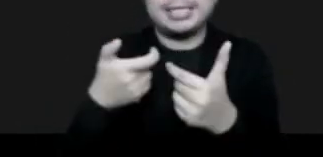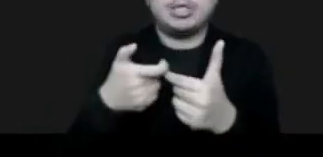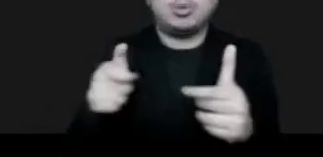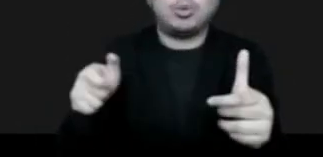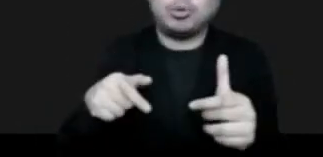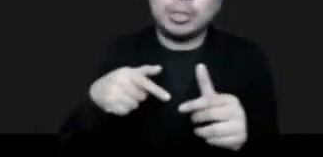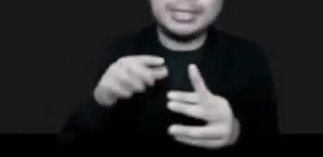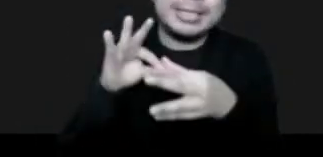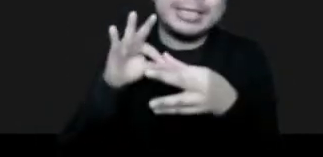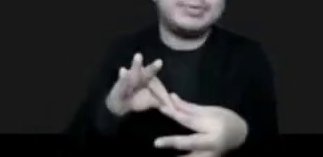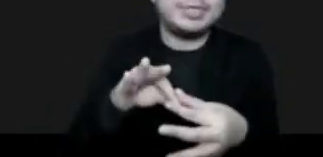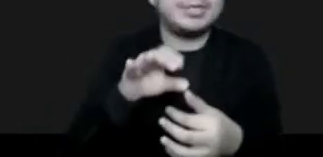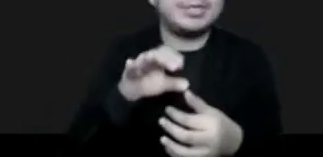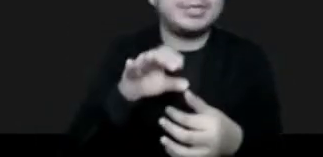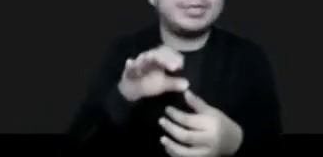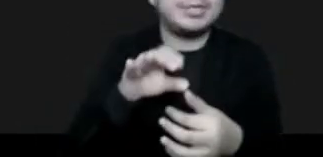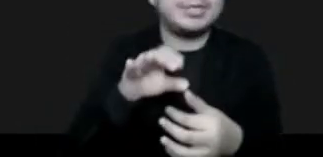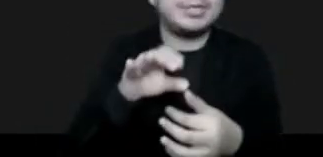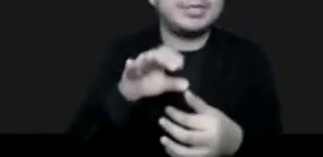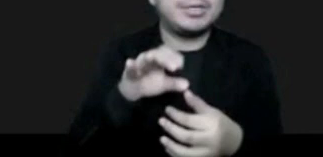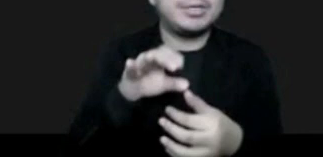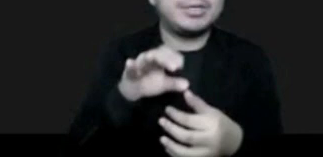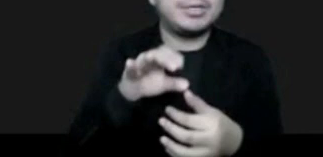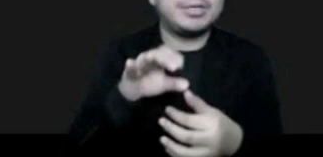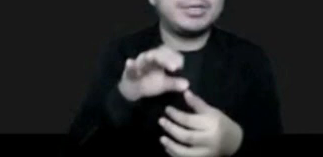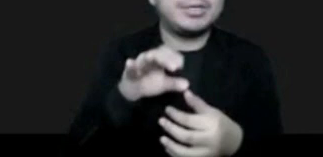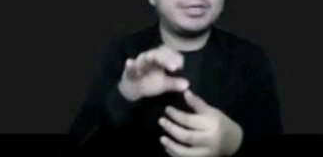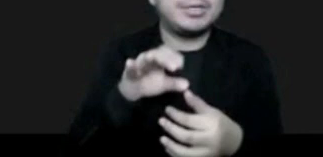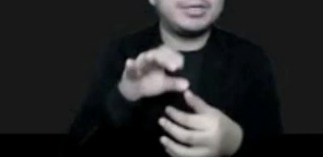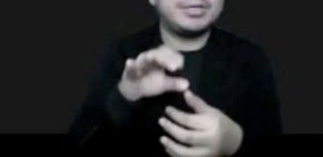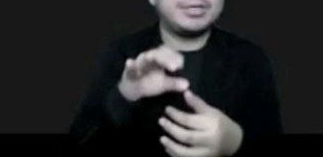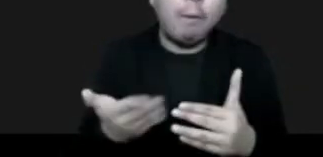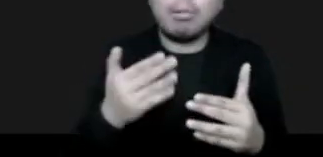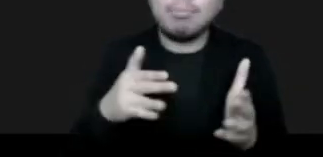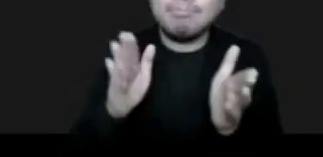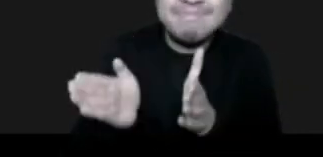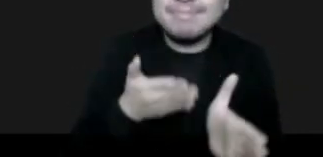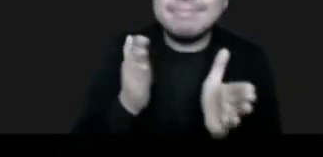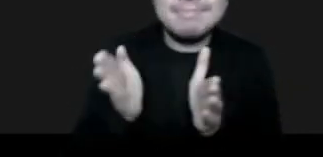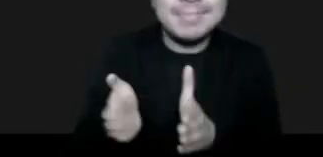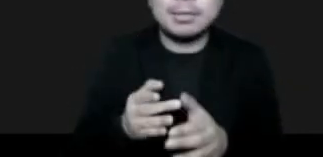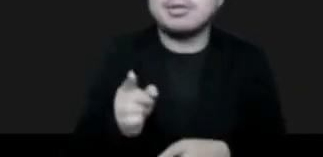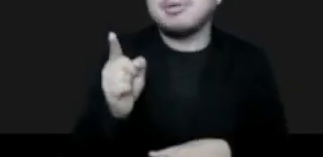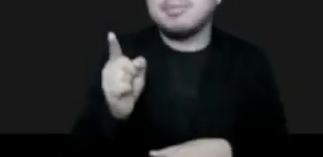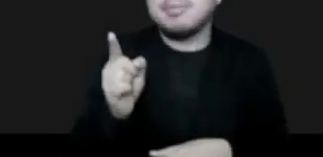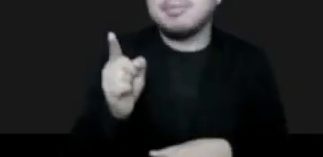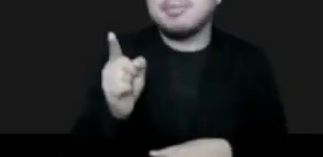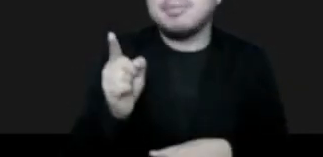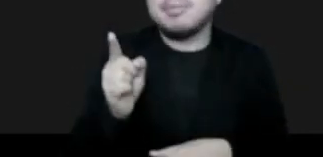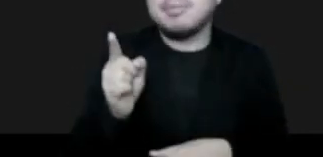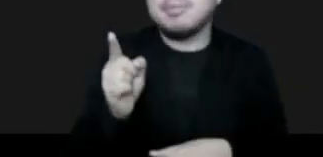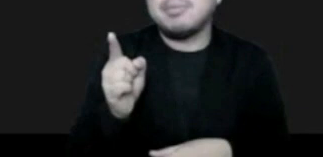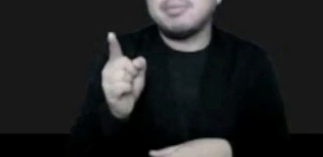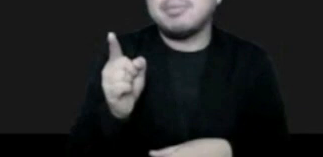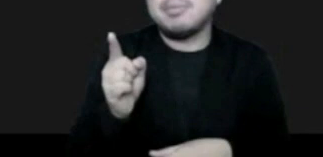beyond everything that we plan to do, we have to make sure that the lead is given to people